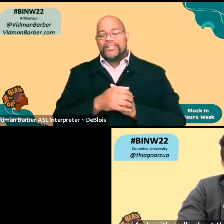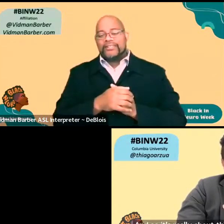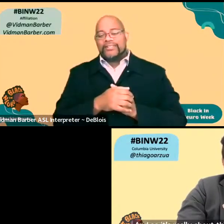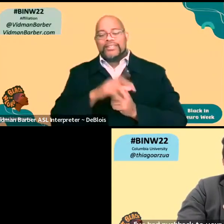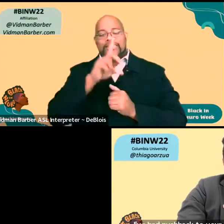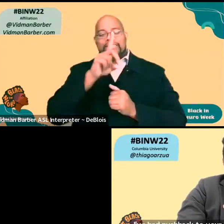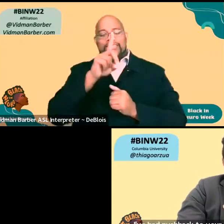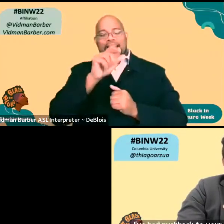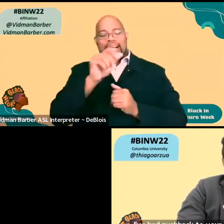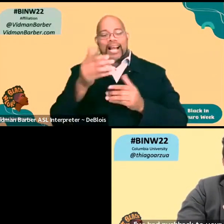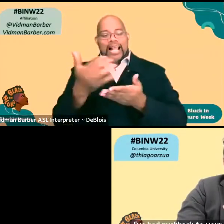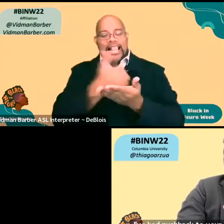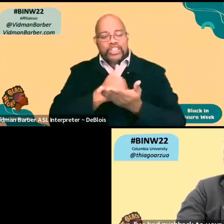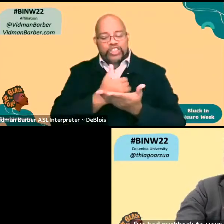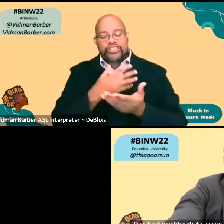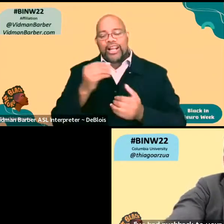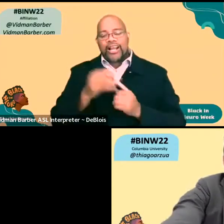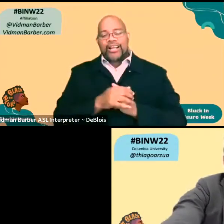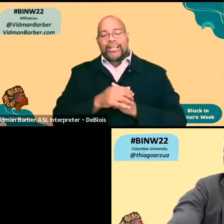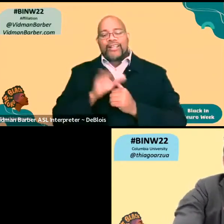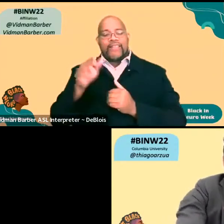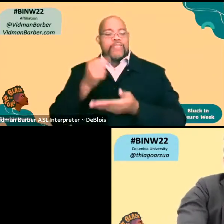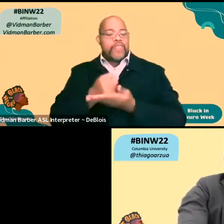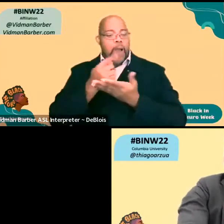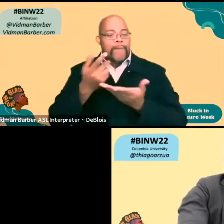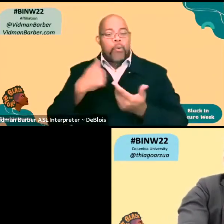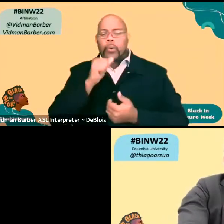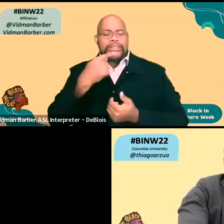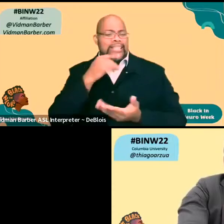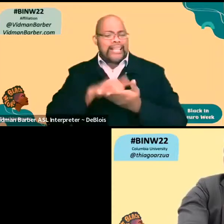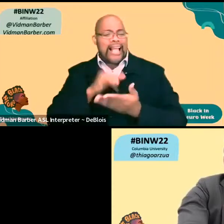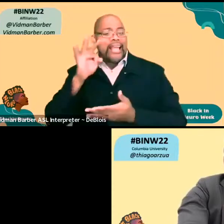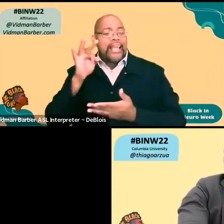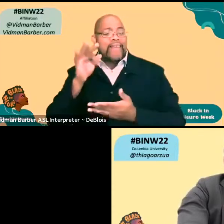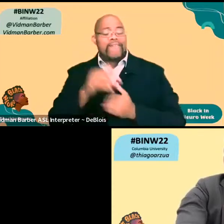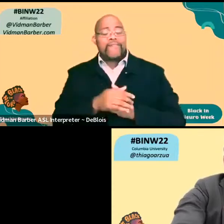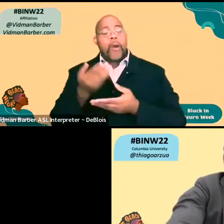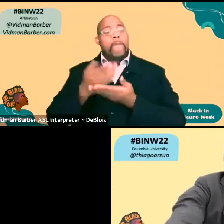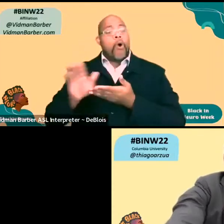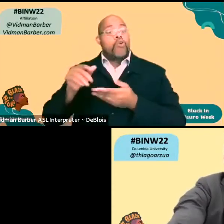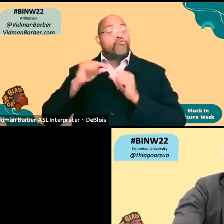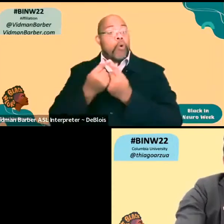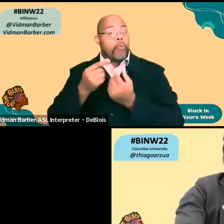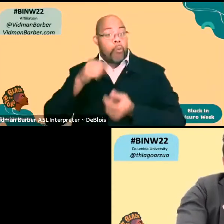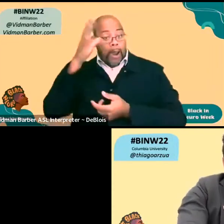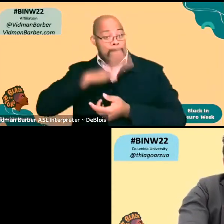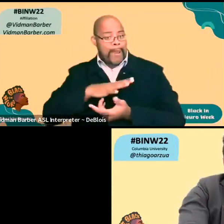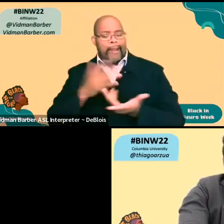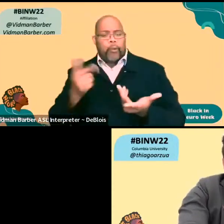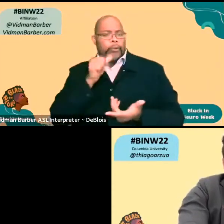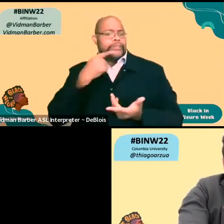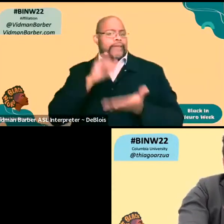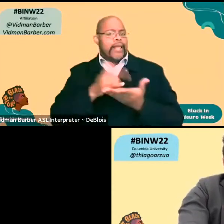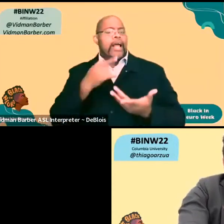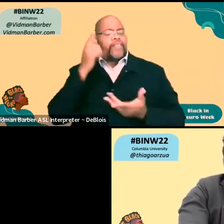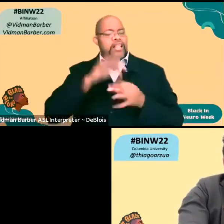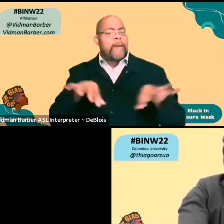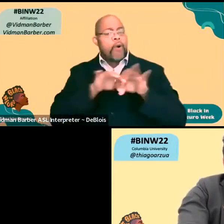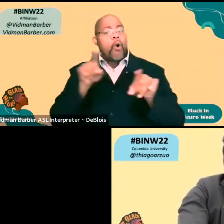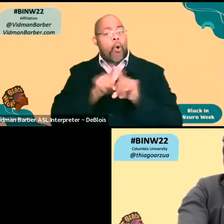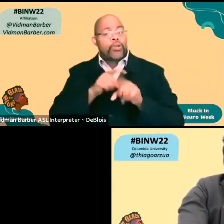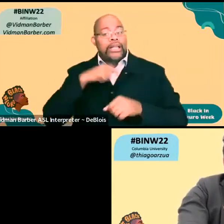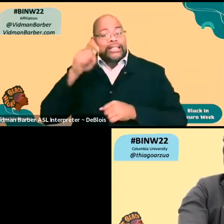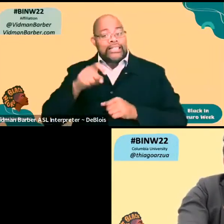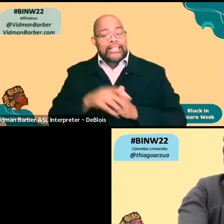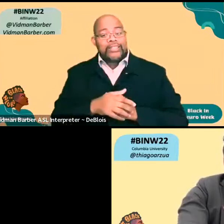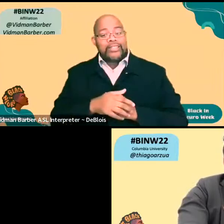data collections and therapies, right? We wouldn't say that if the marginalized group was the white man. And so I think that's really important. I also need